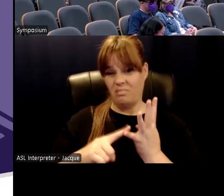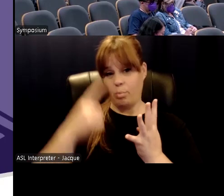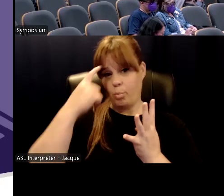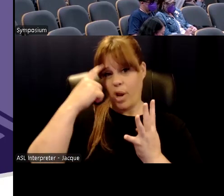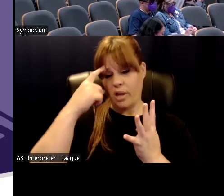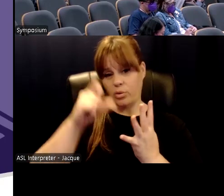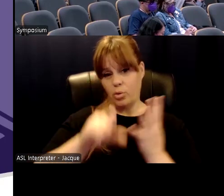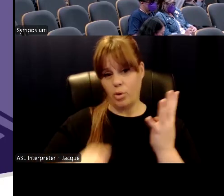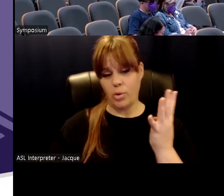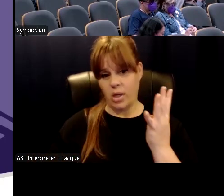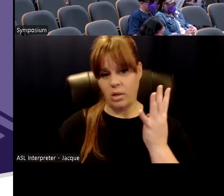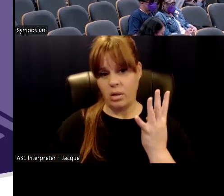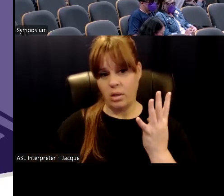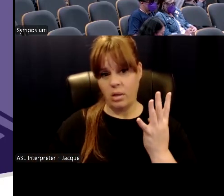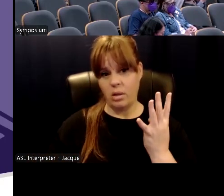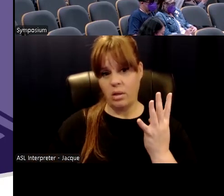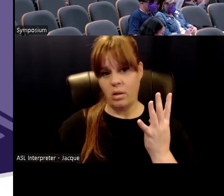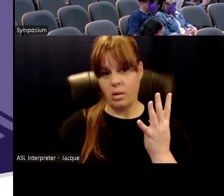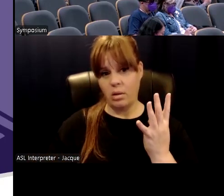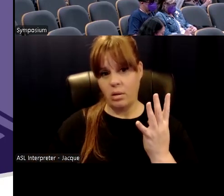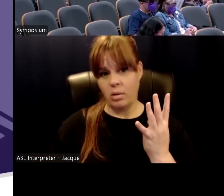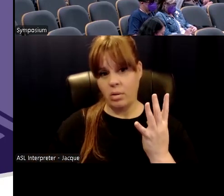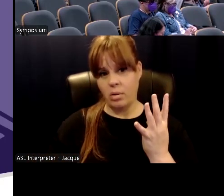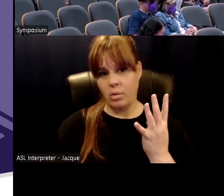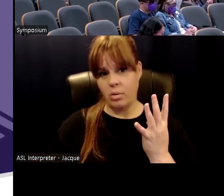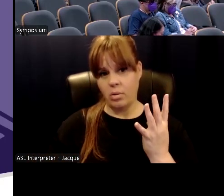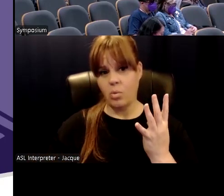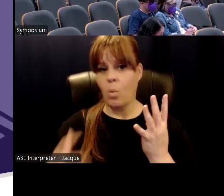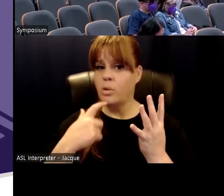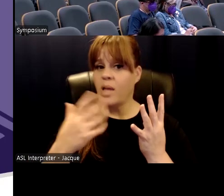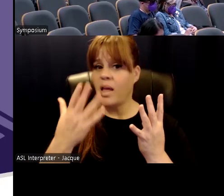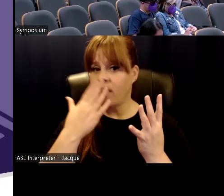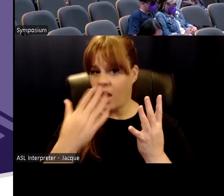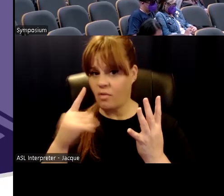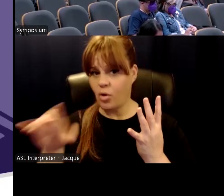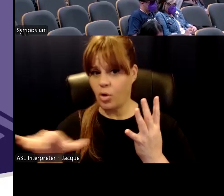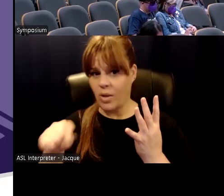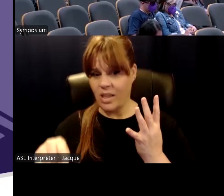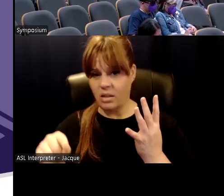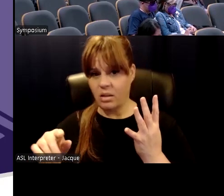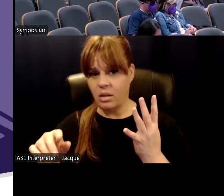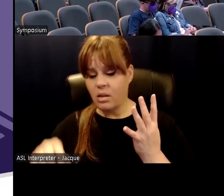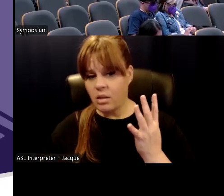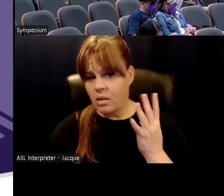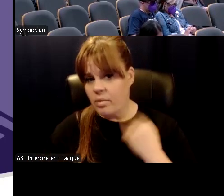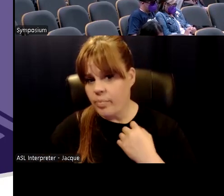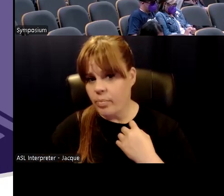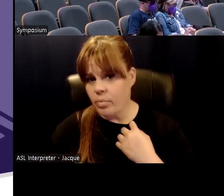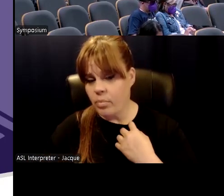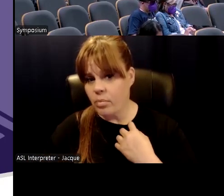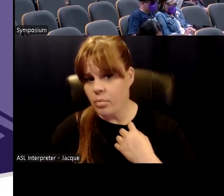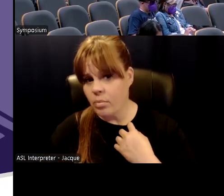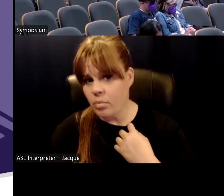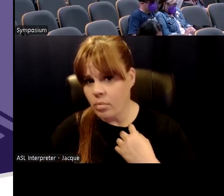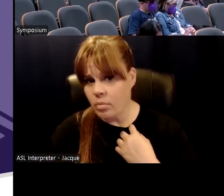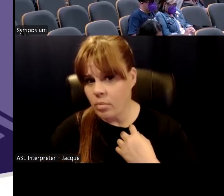anyhow, again, I want to say thank you for doing this. It's very important for the